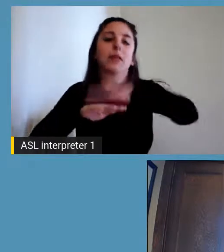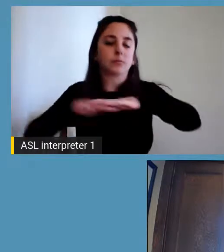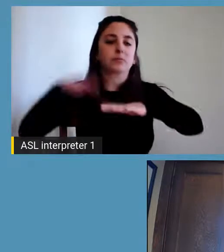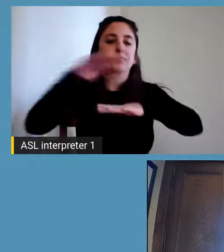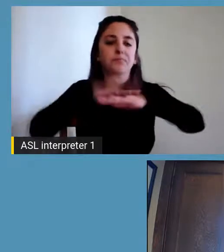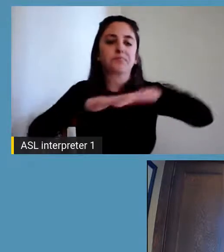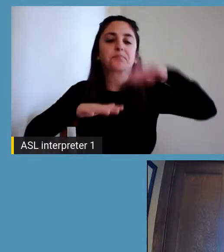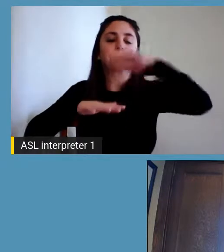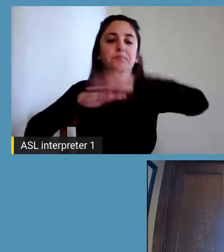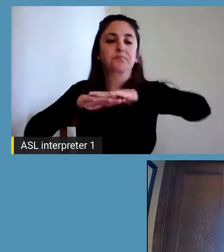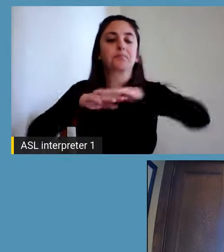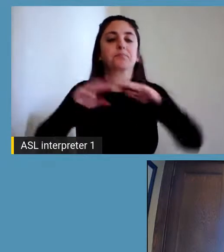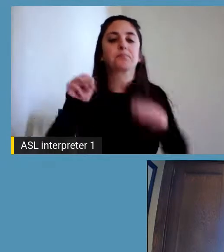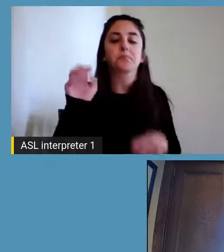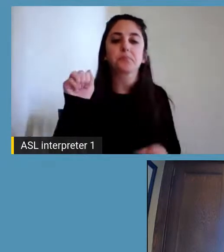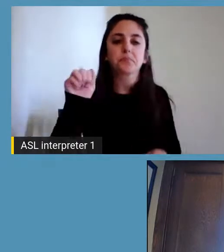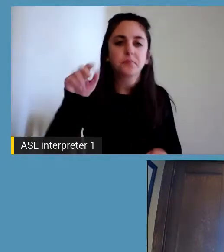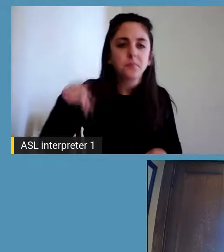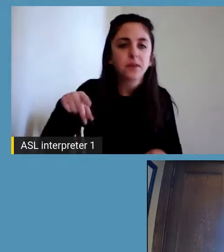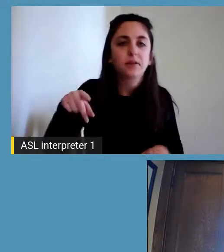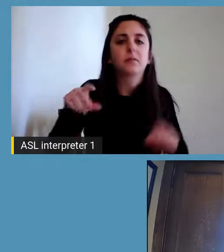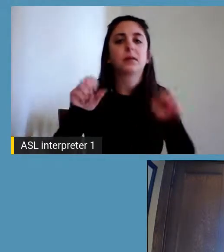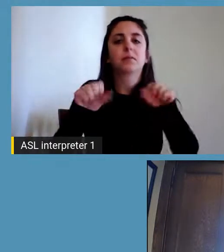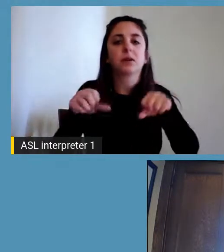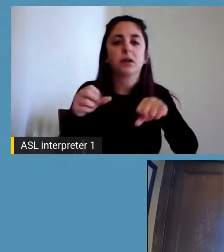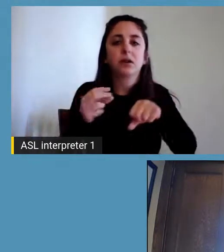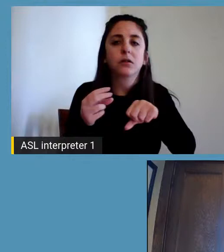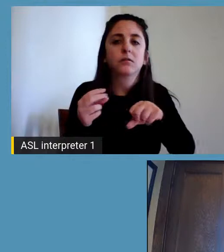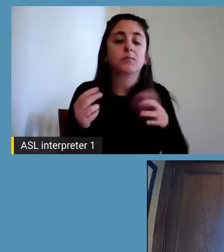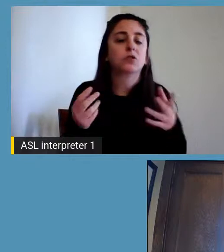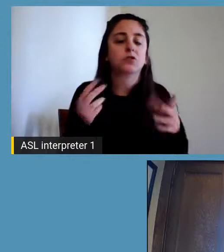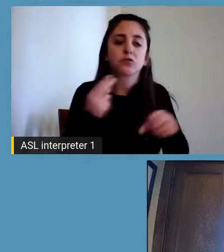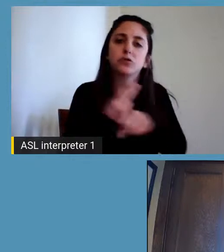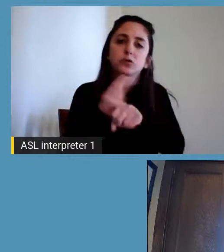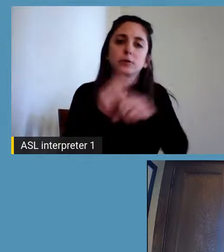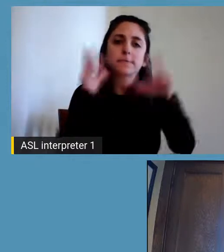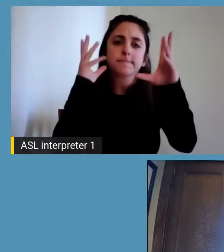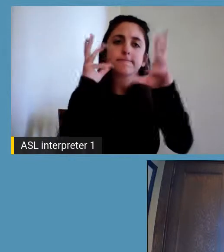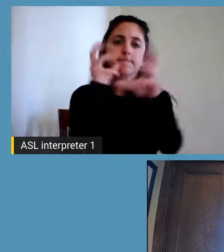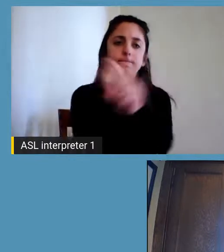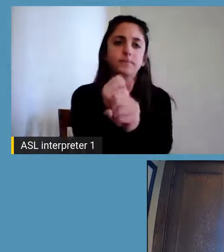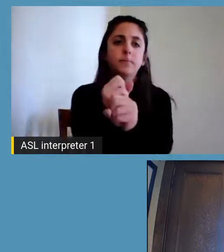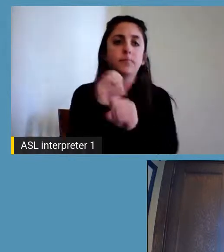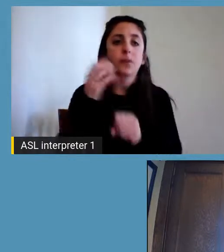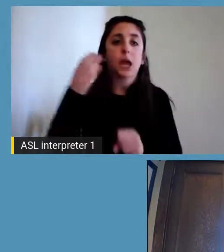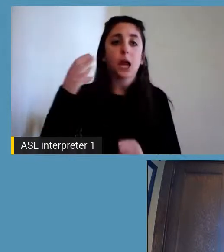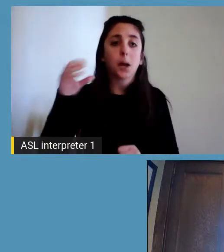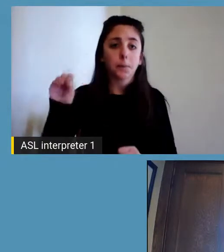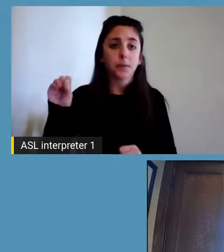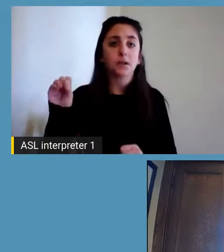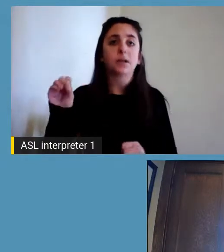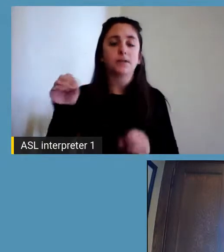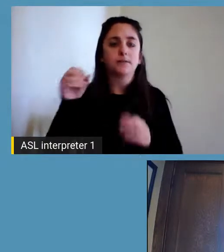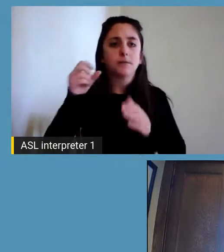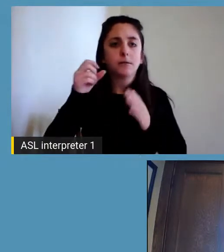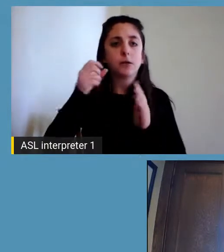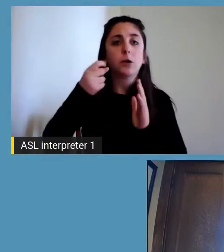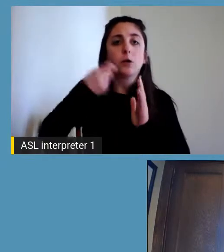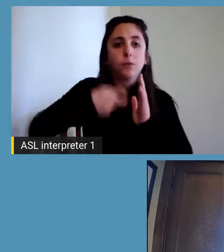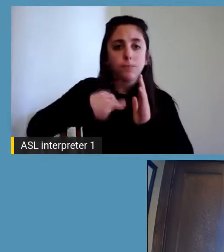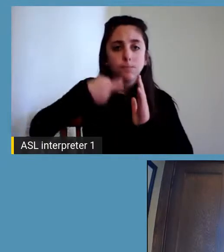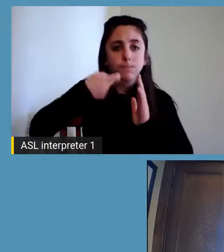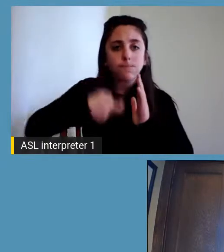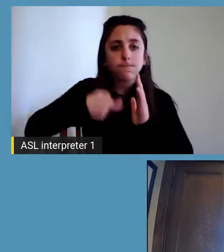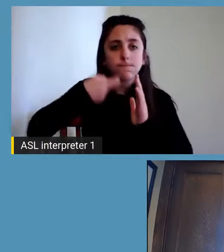shiny beadiness, and it's absolutely fascinating. And then there's the companies that do scan fabric professionally,